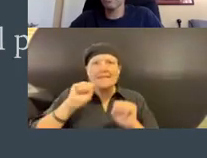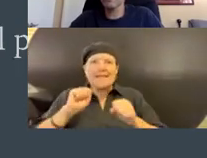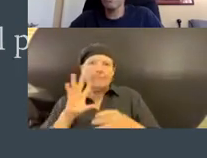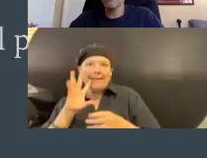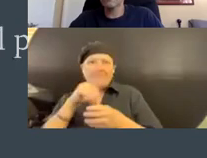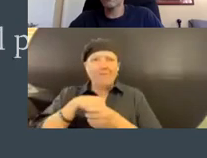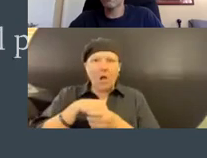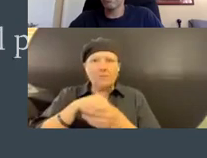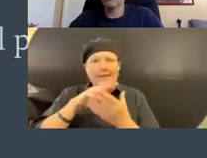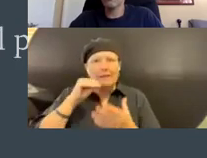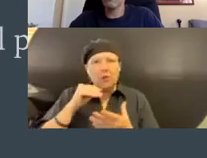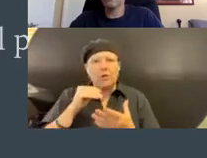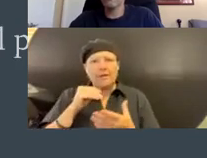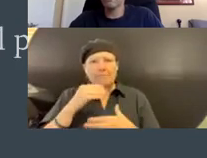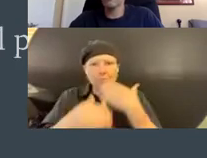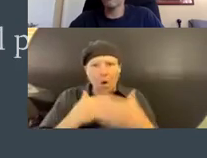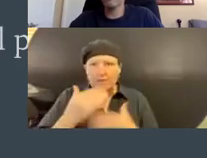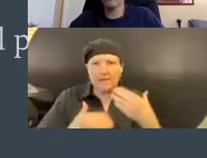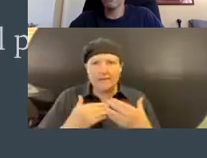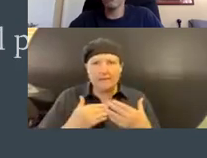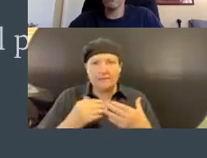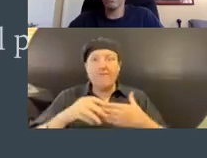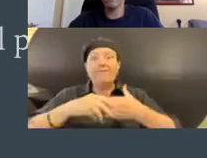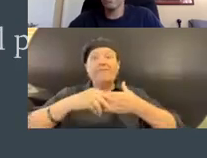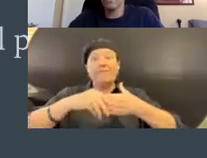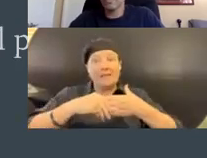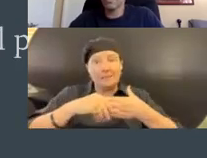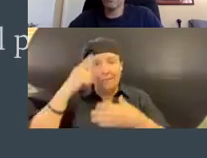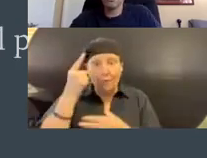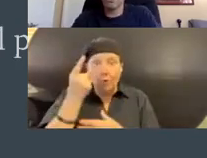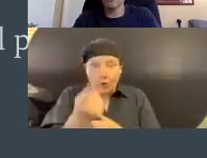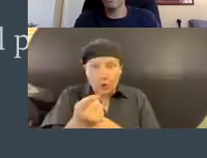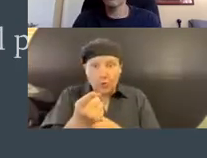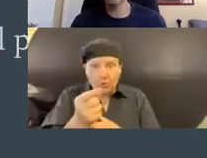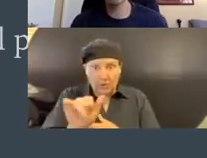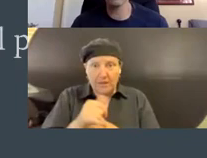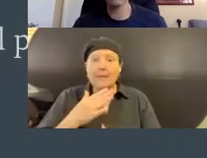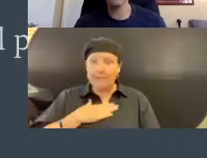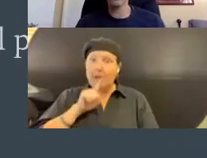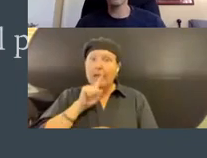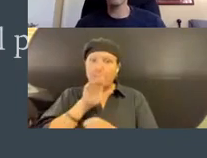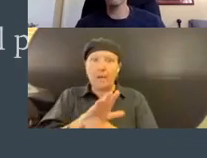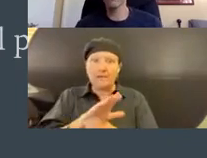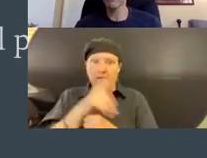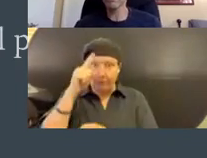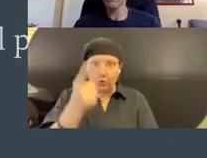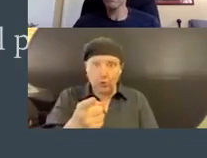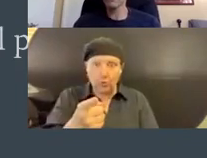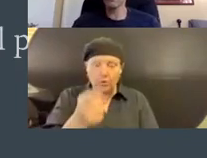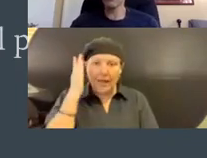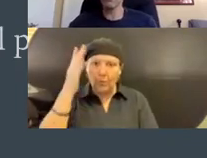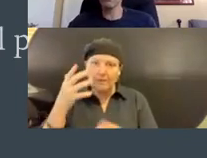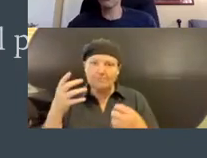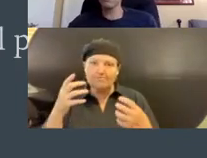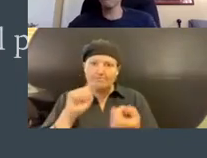Elysian Heights, but still provide you some of that flexibility that you might be looking for. And that's a commitment that I'm making to everybody, so